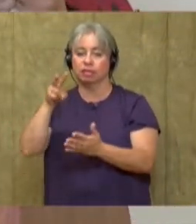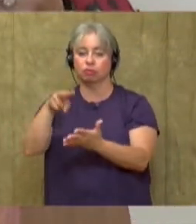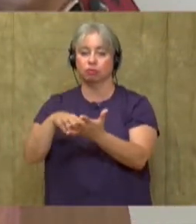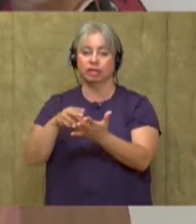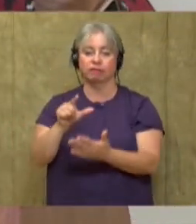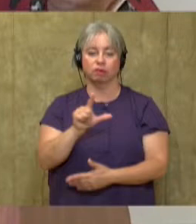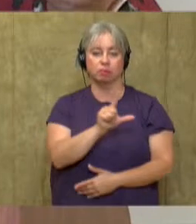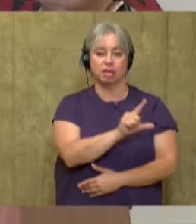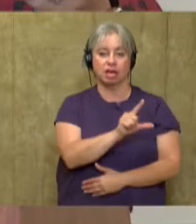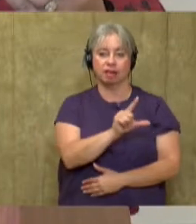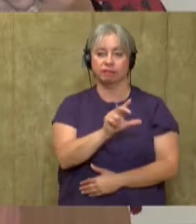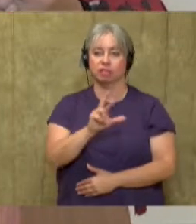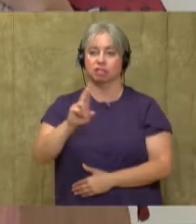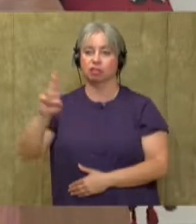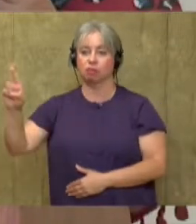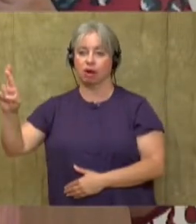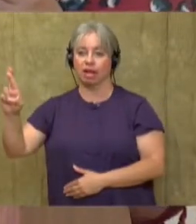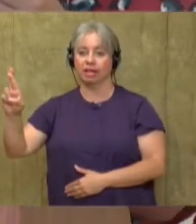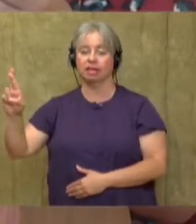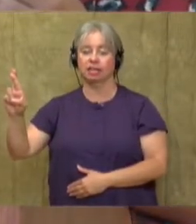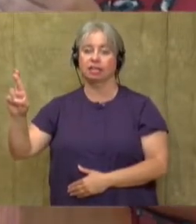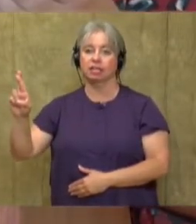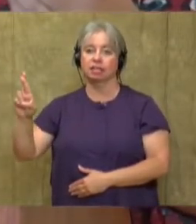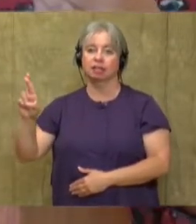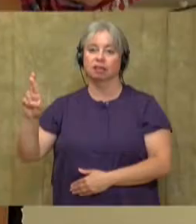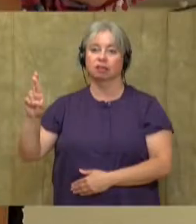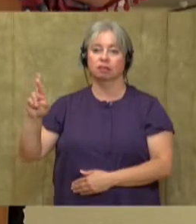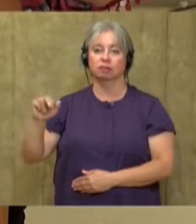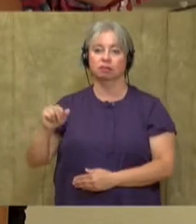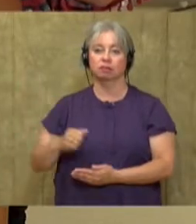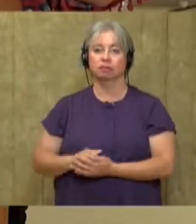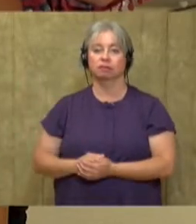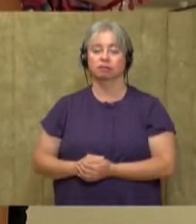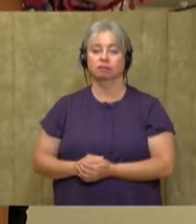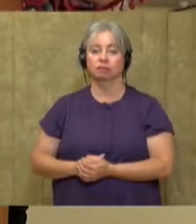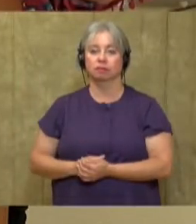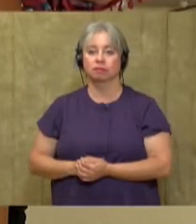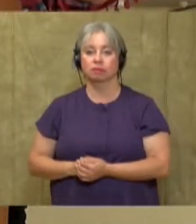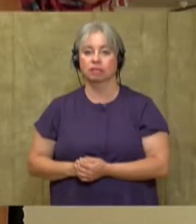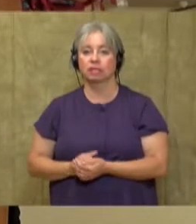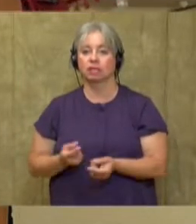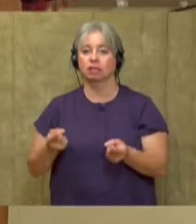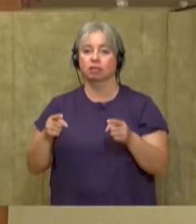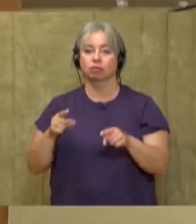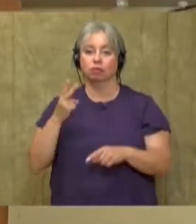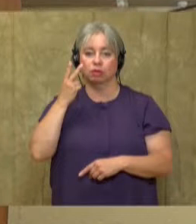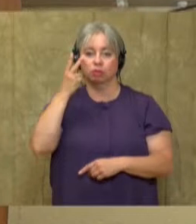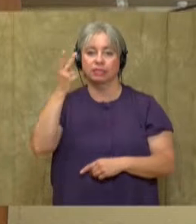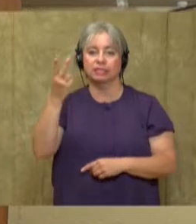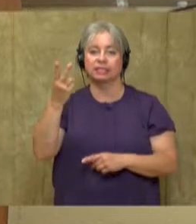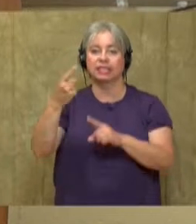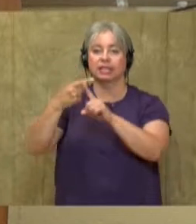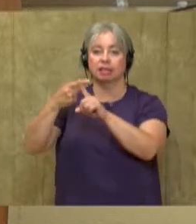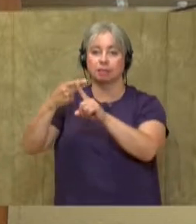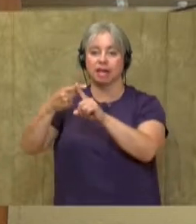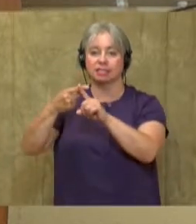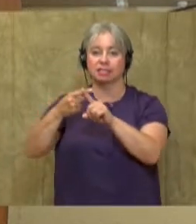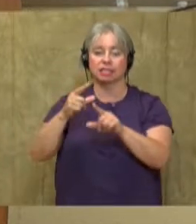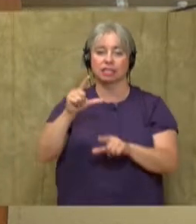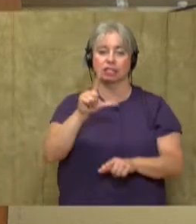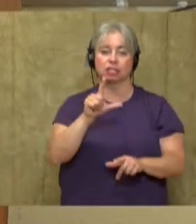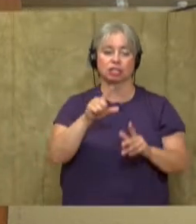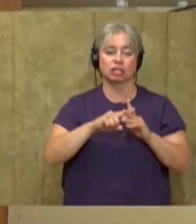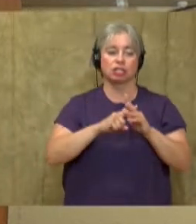book. You read a graph from left to right. So we will look at it, and as we see the positive here, it